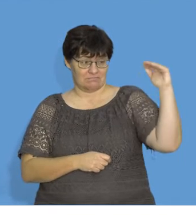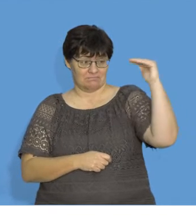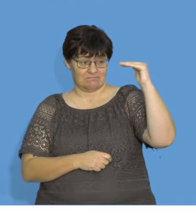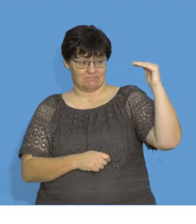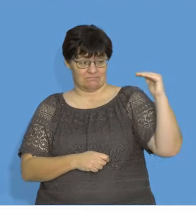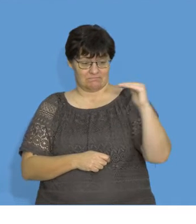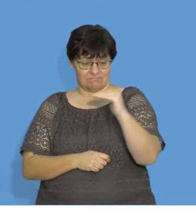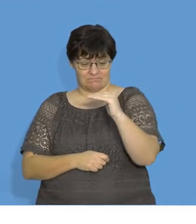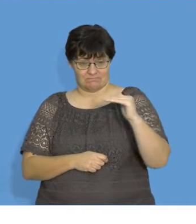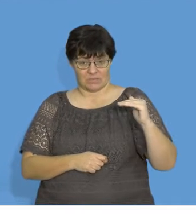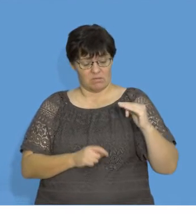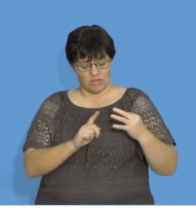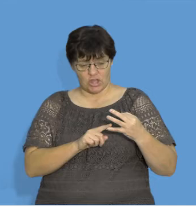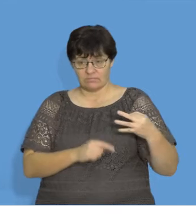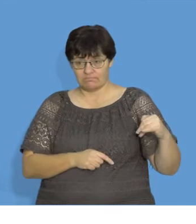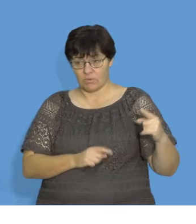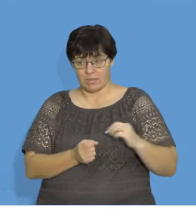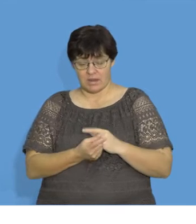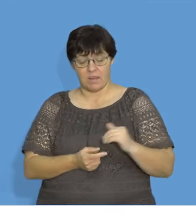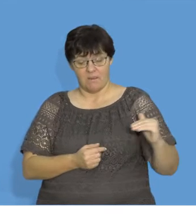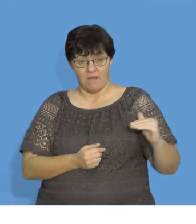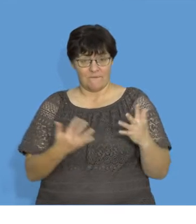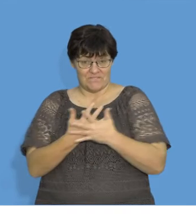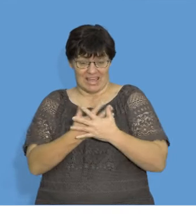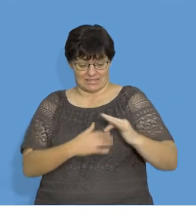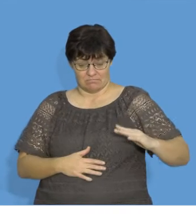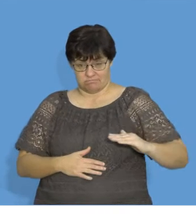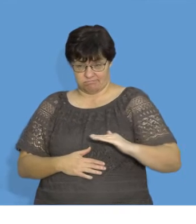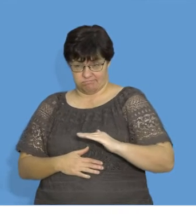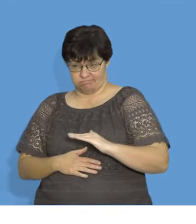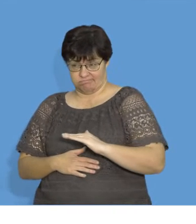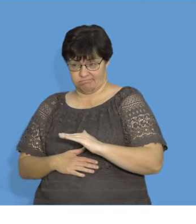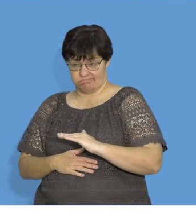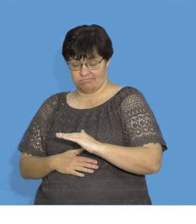3. Let's see what happens. See, that one's going much faster now.